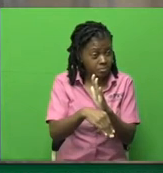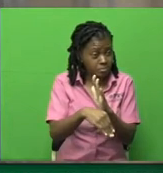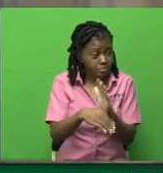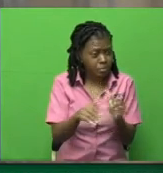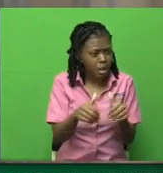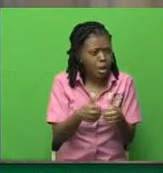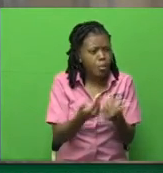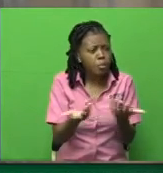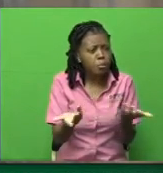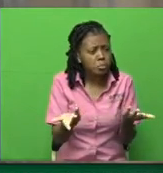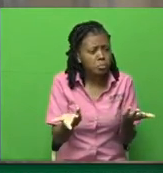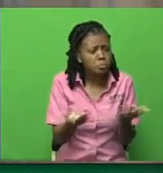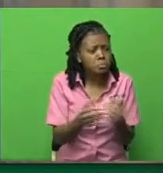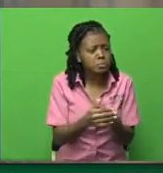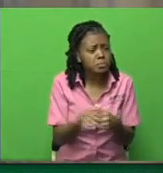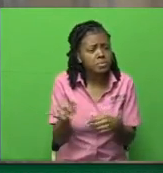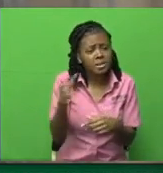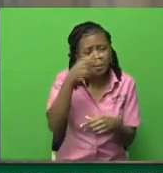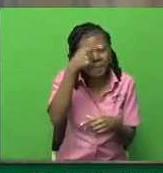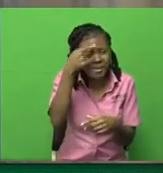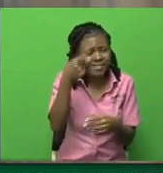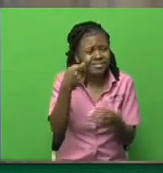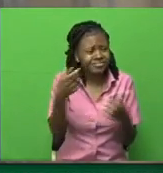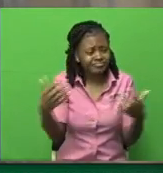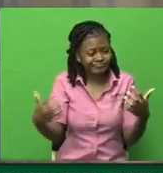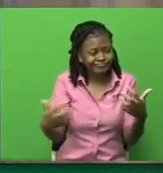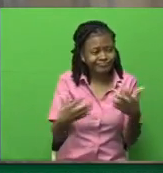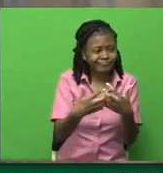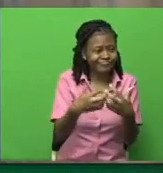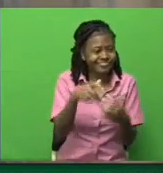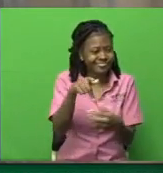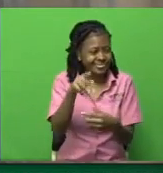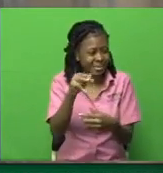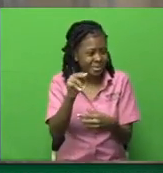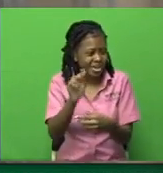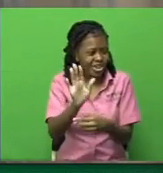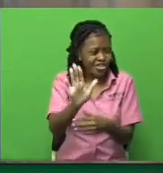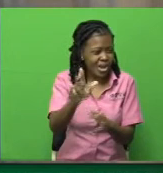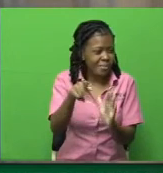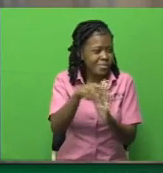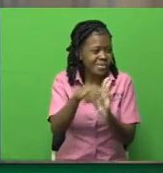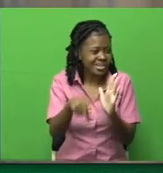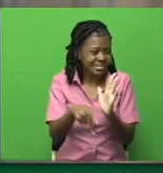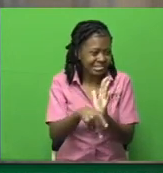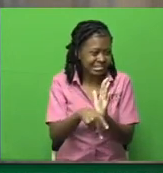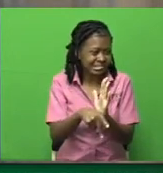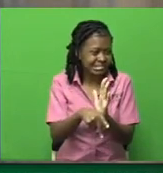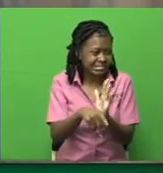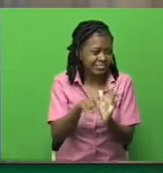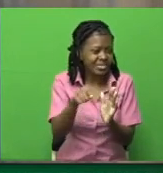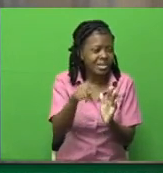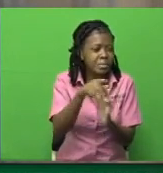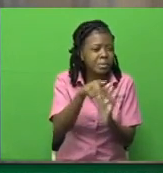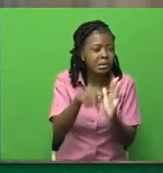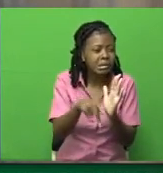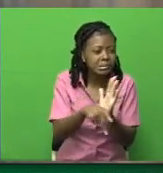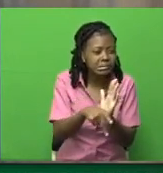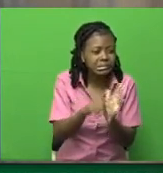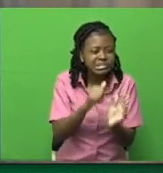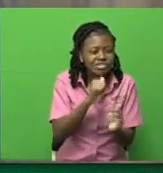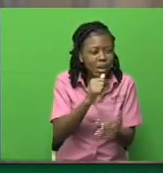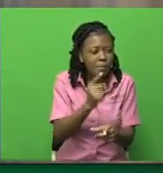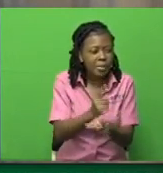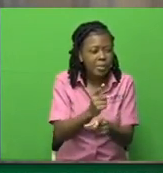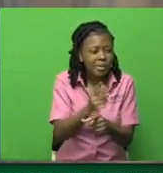to the policies of those on the opposite bench to the pnm the decline is directly the result of the work